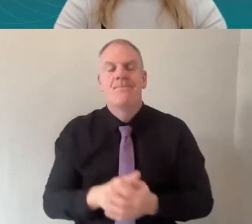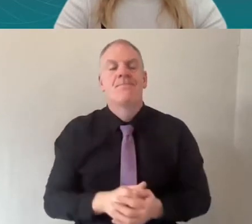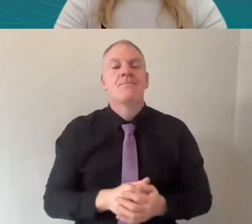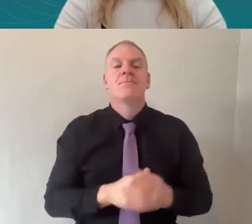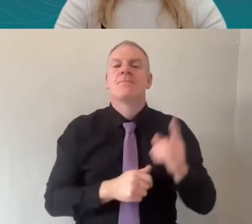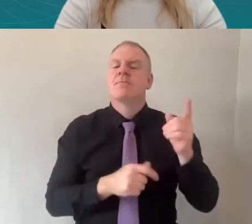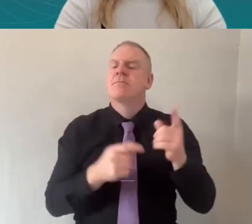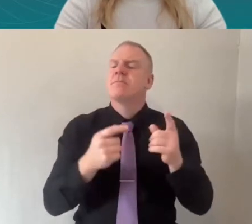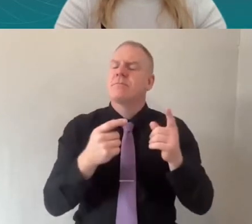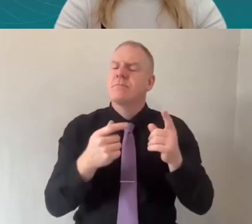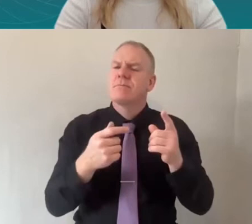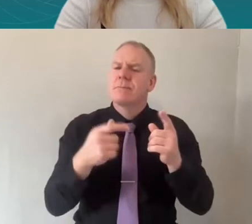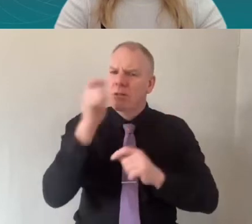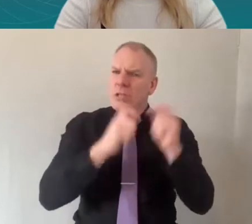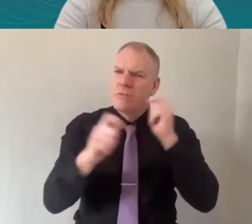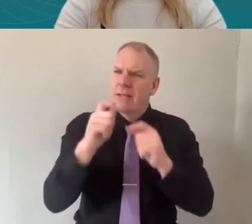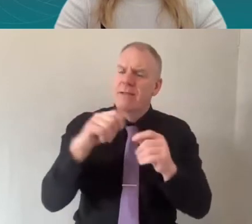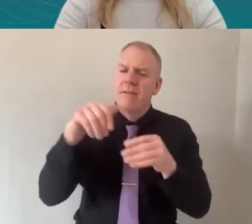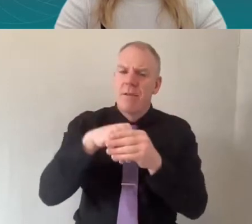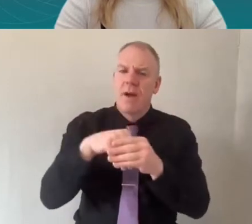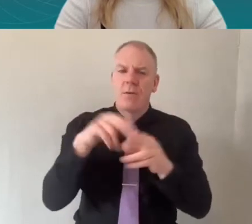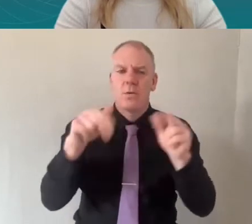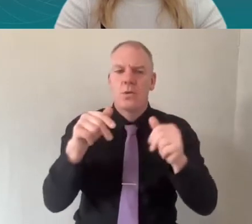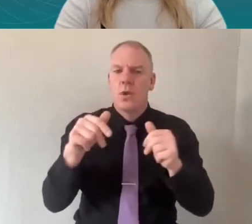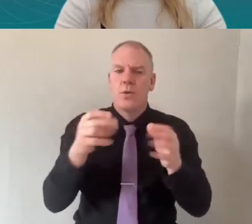statement of strategy that will cover the period